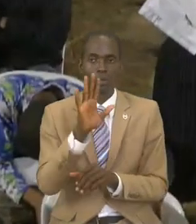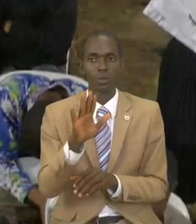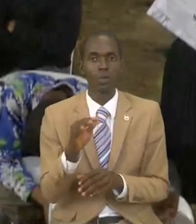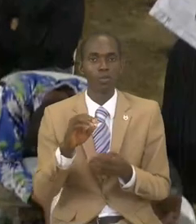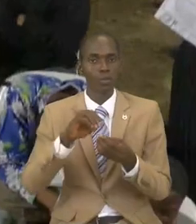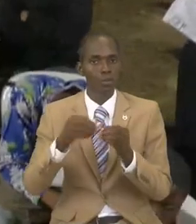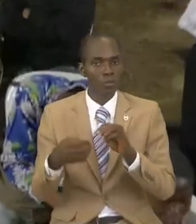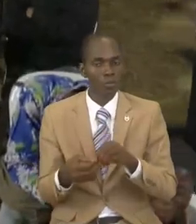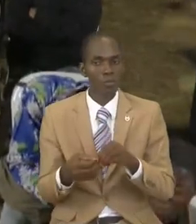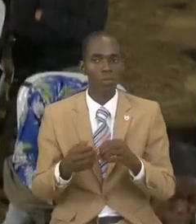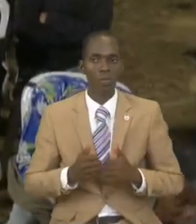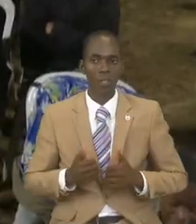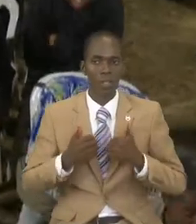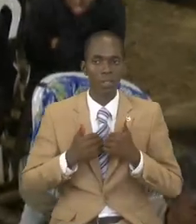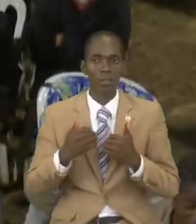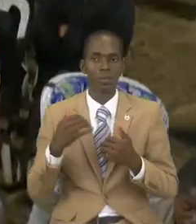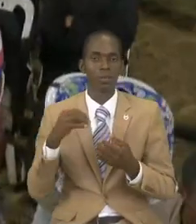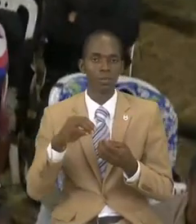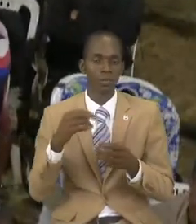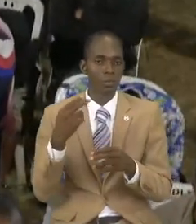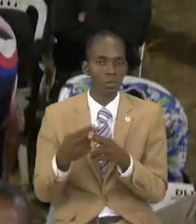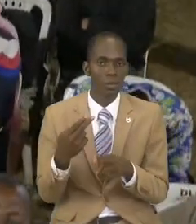so that further help